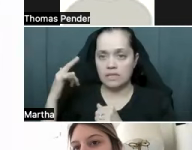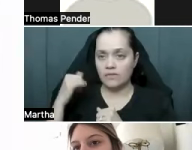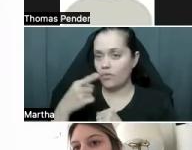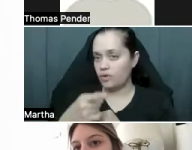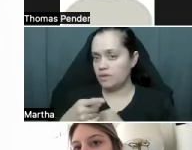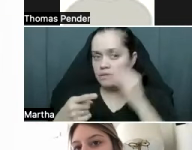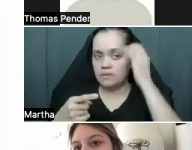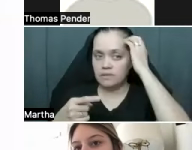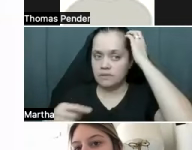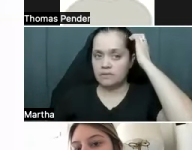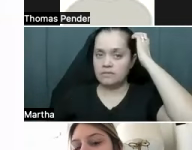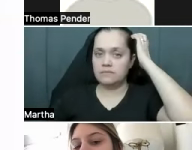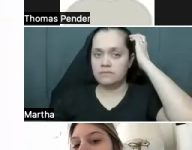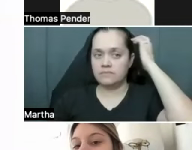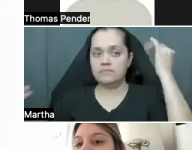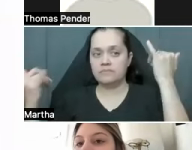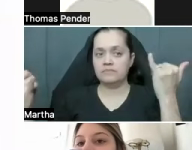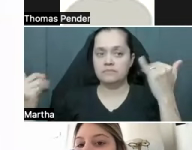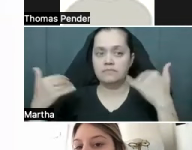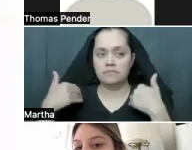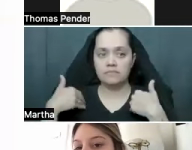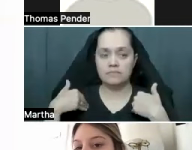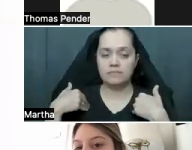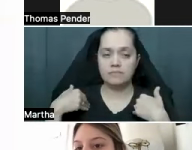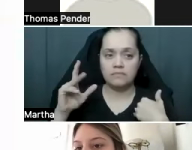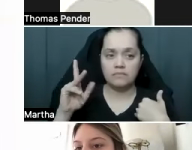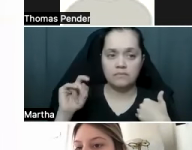California. Now I have Kate.